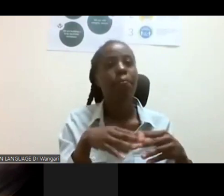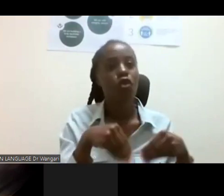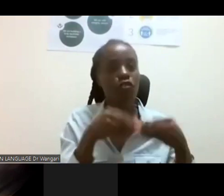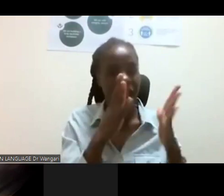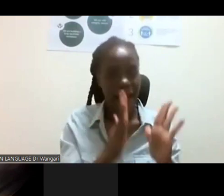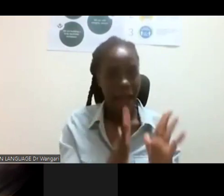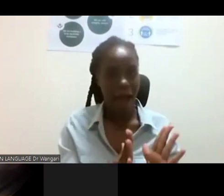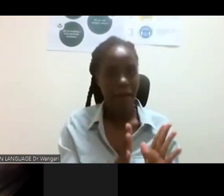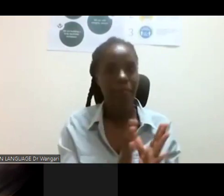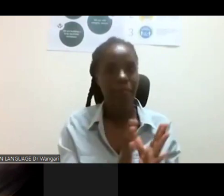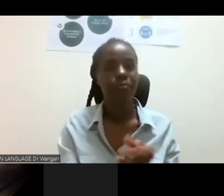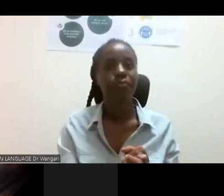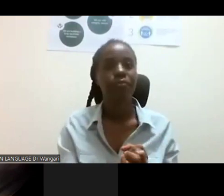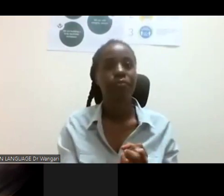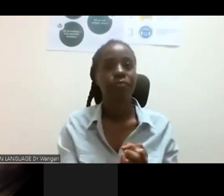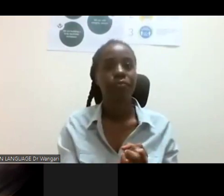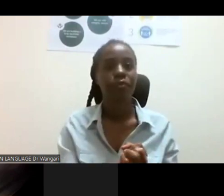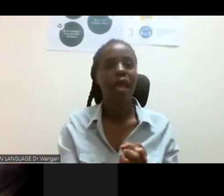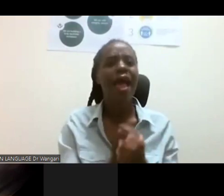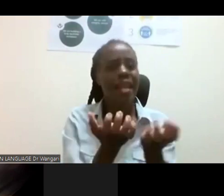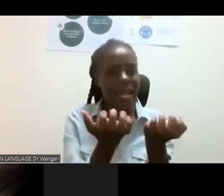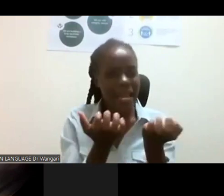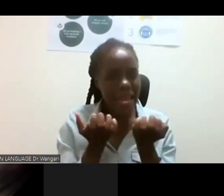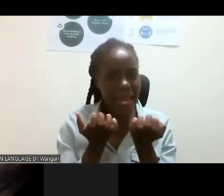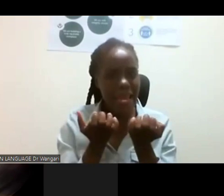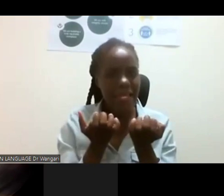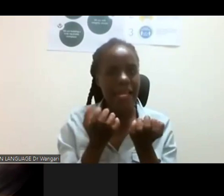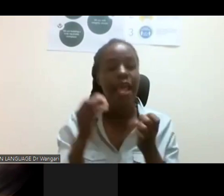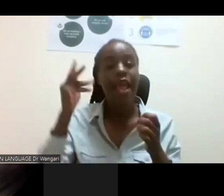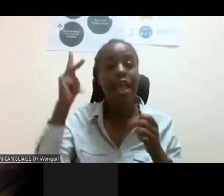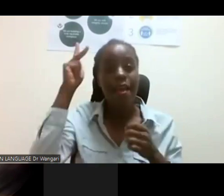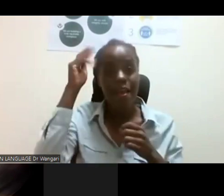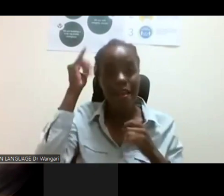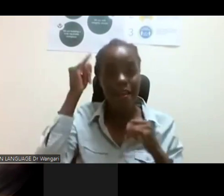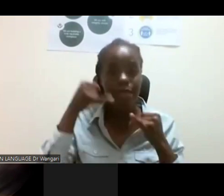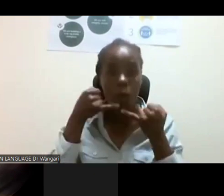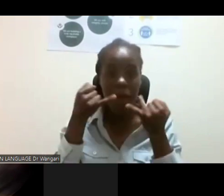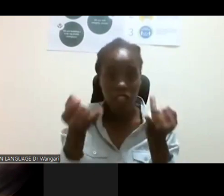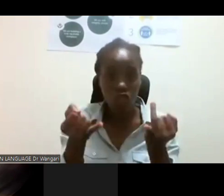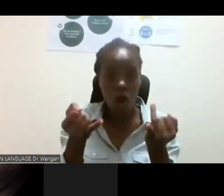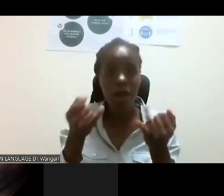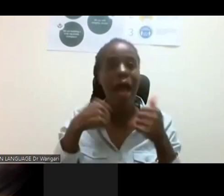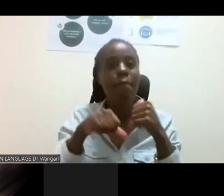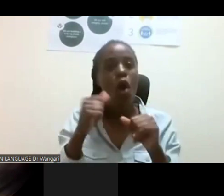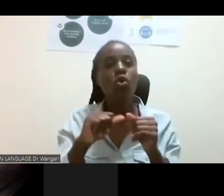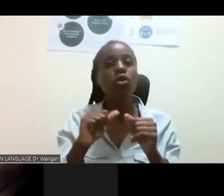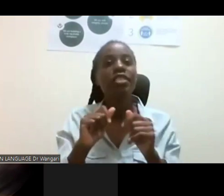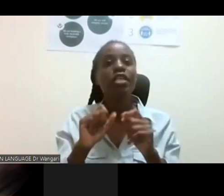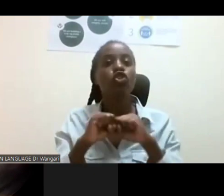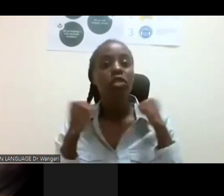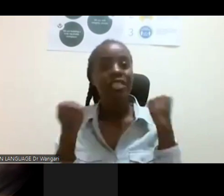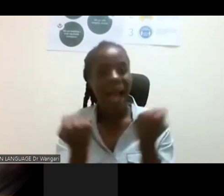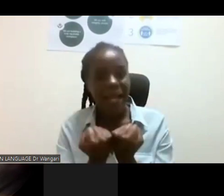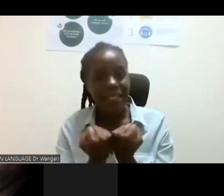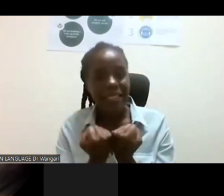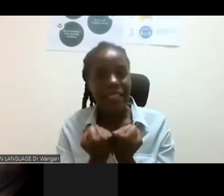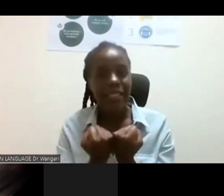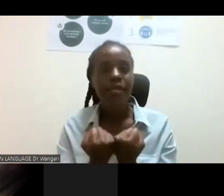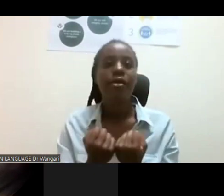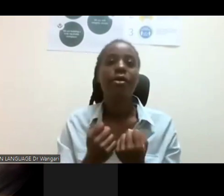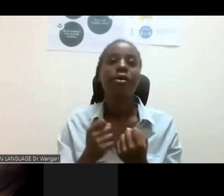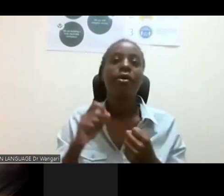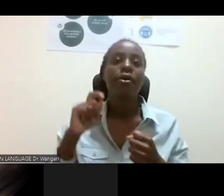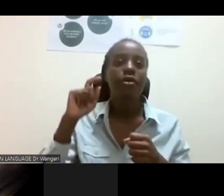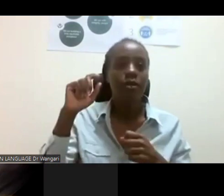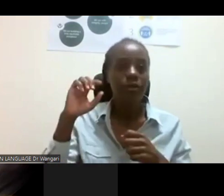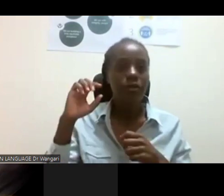should be informed about the society, tradition, and the religion background, and the clients